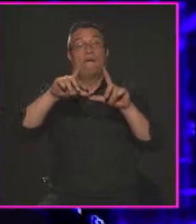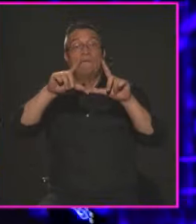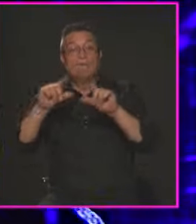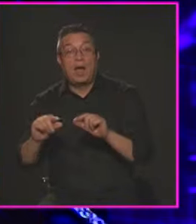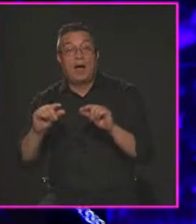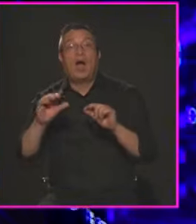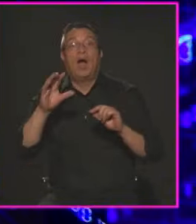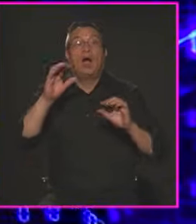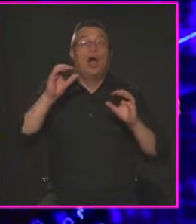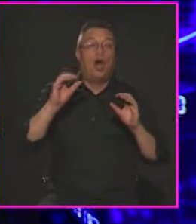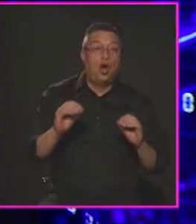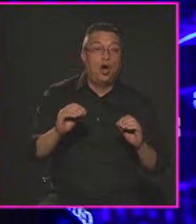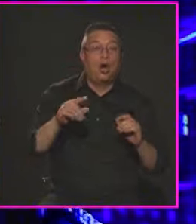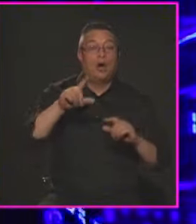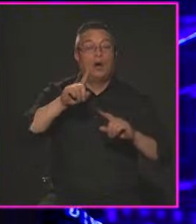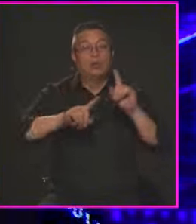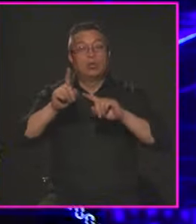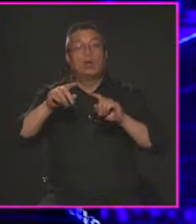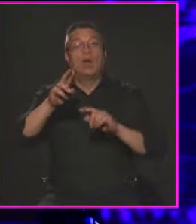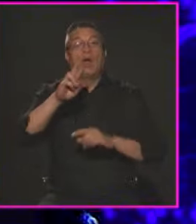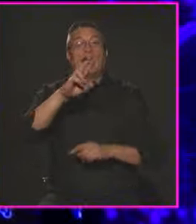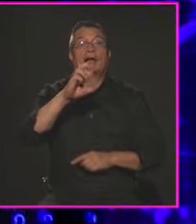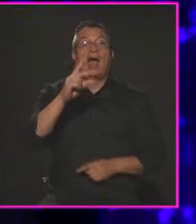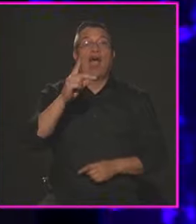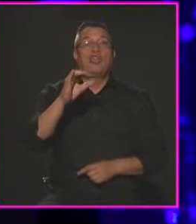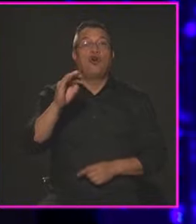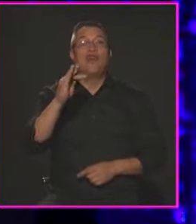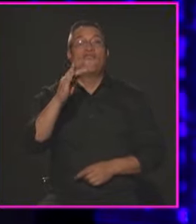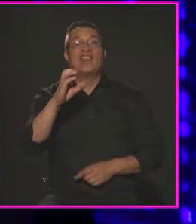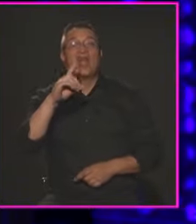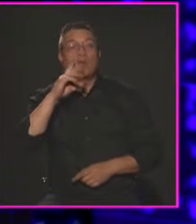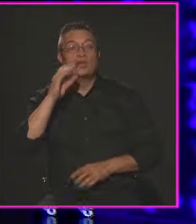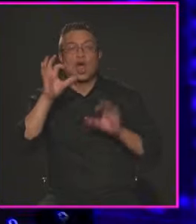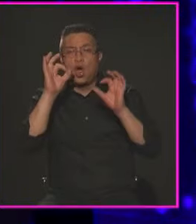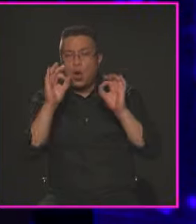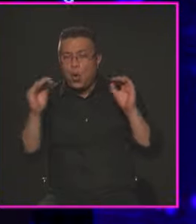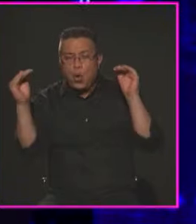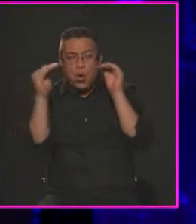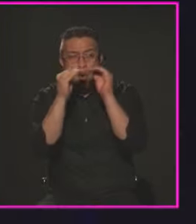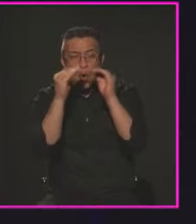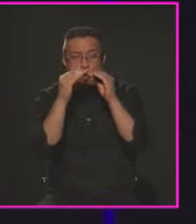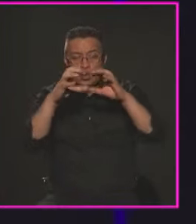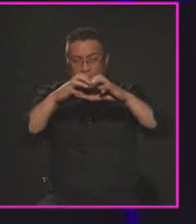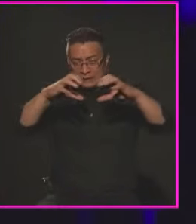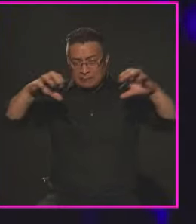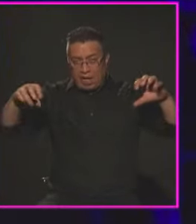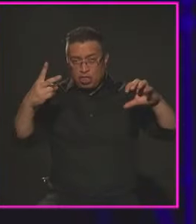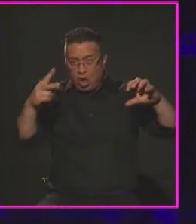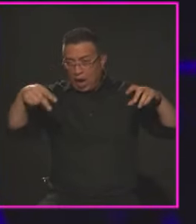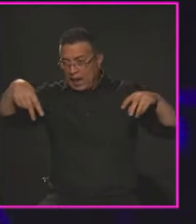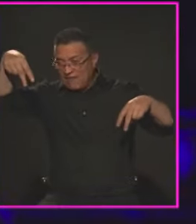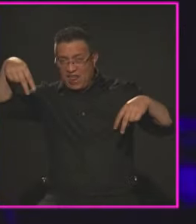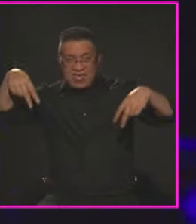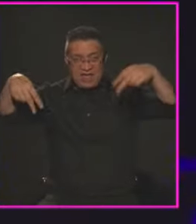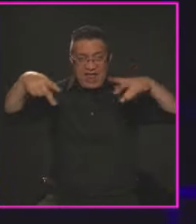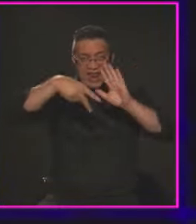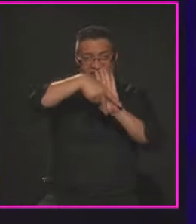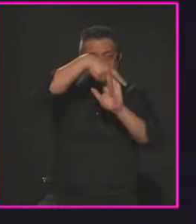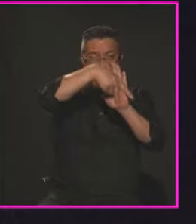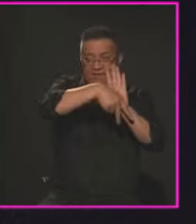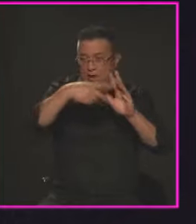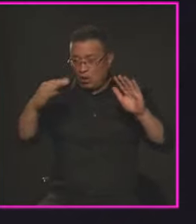the radio frequency exactly matches the separation between the two levels. This was the first magnetic resonance experiment,